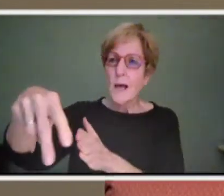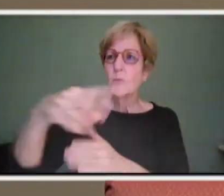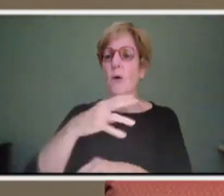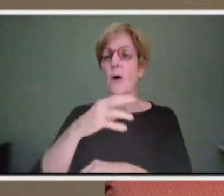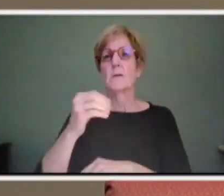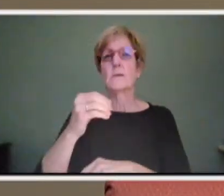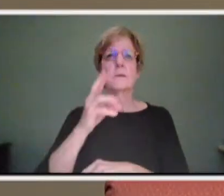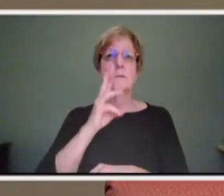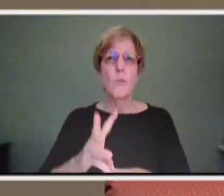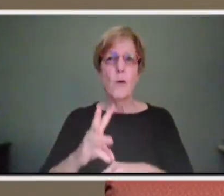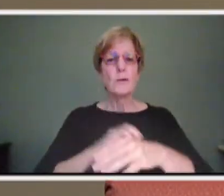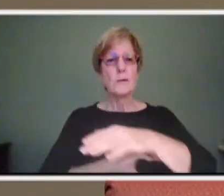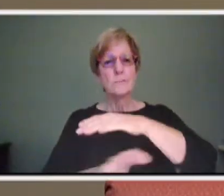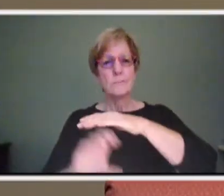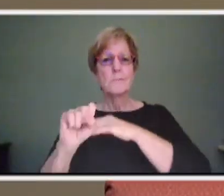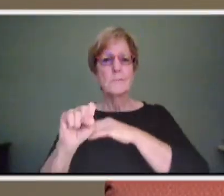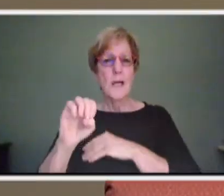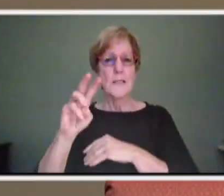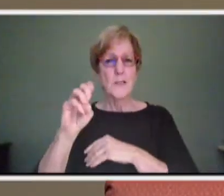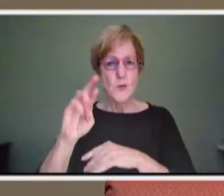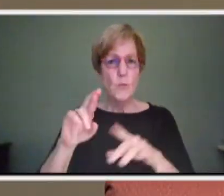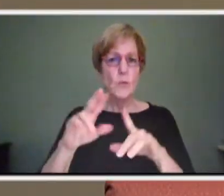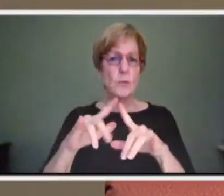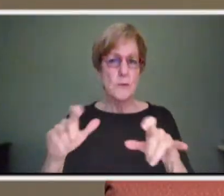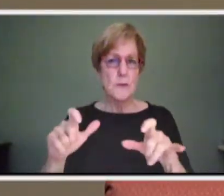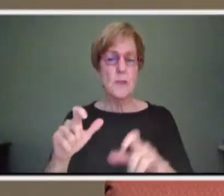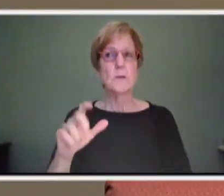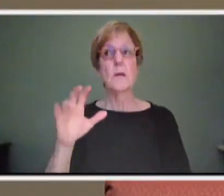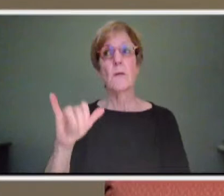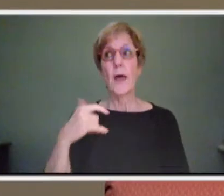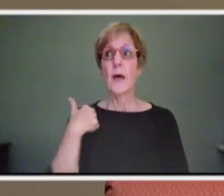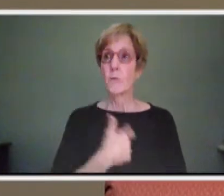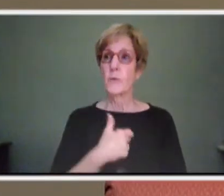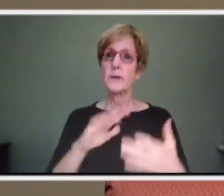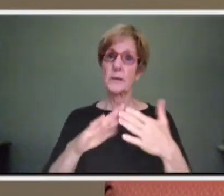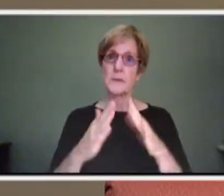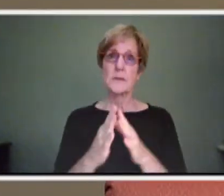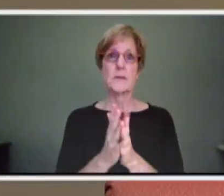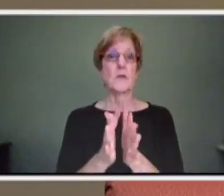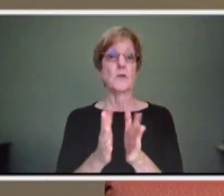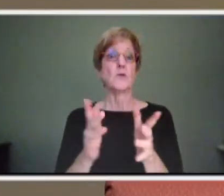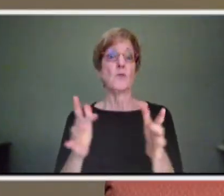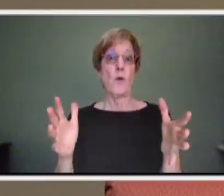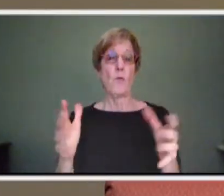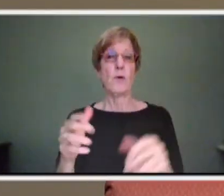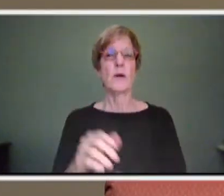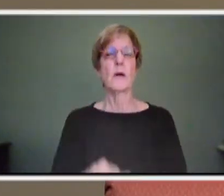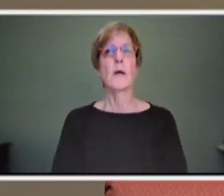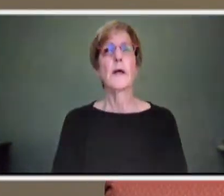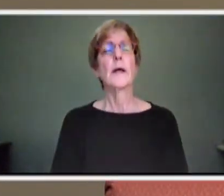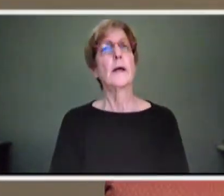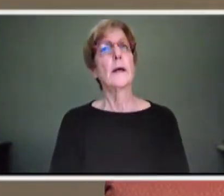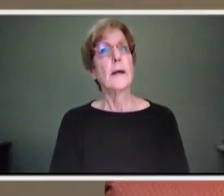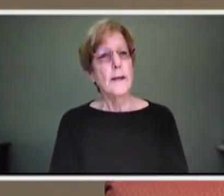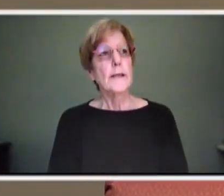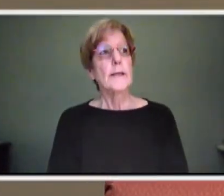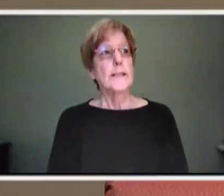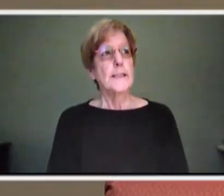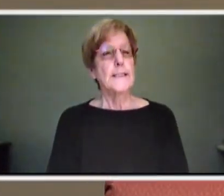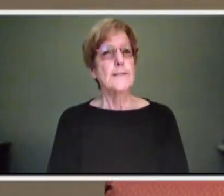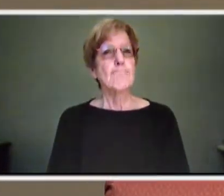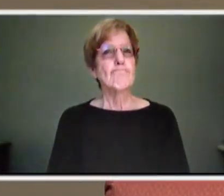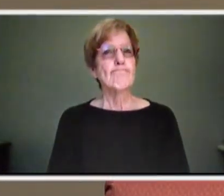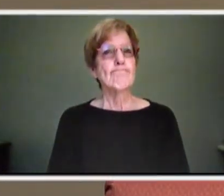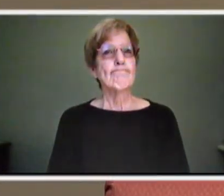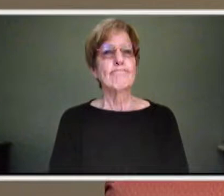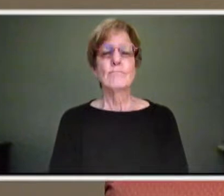growing city and that we are, there's impact in certain parts of our community. But if